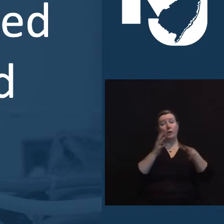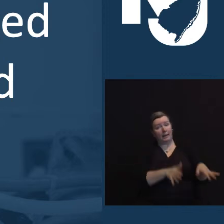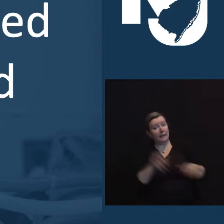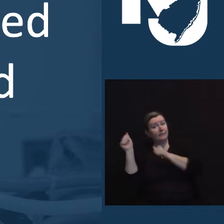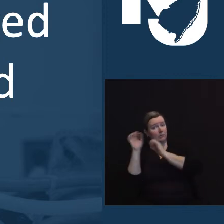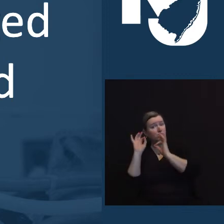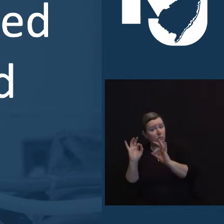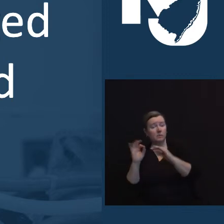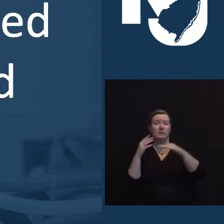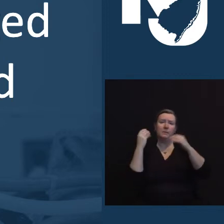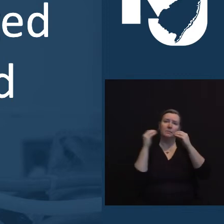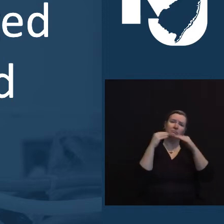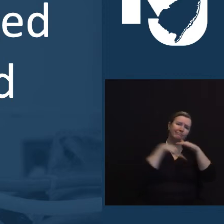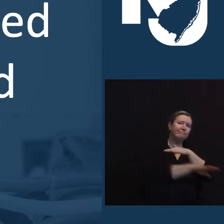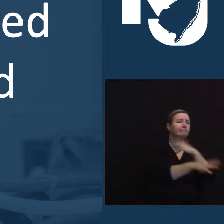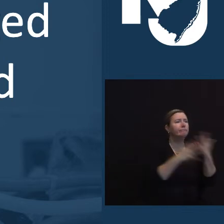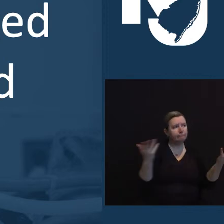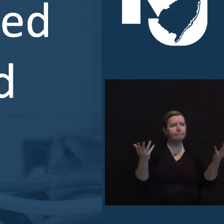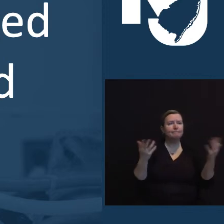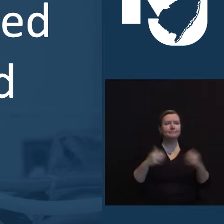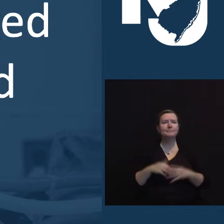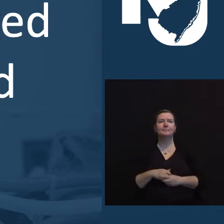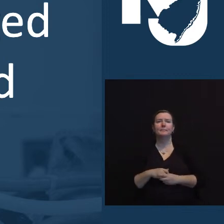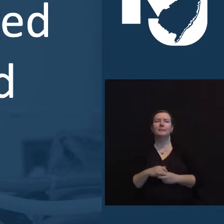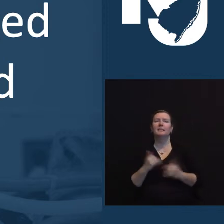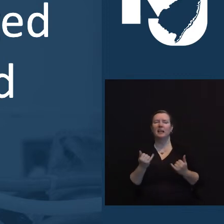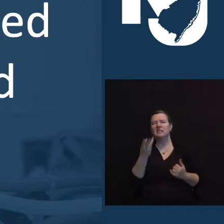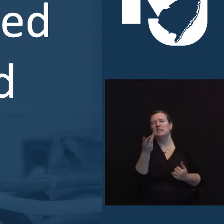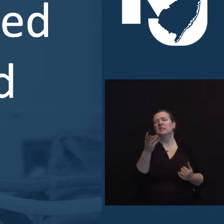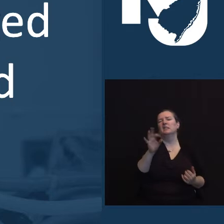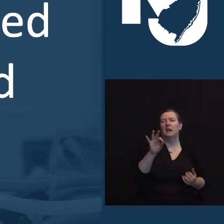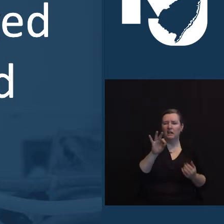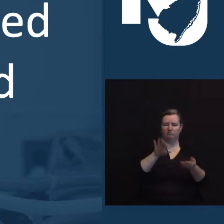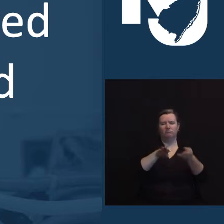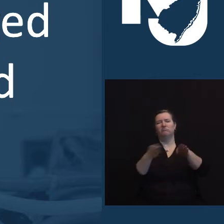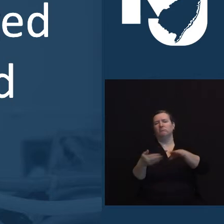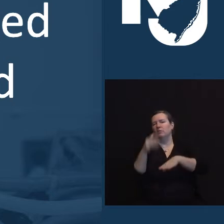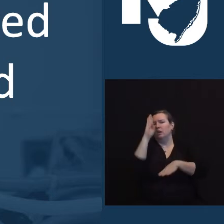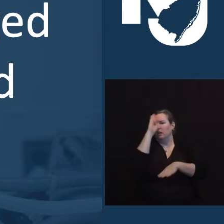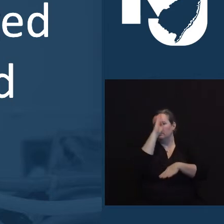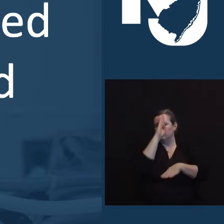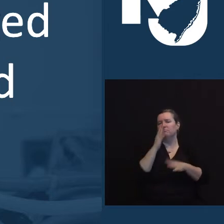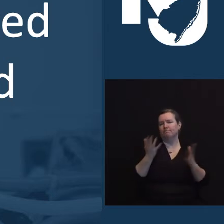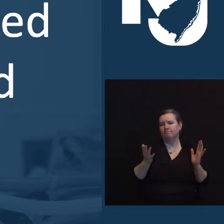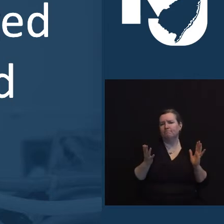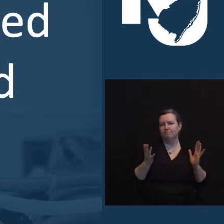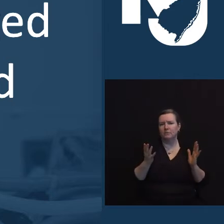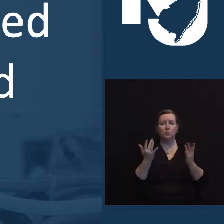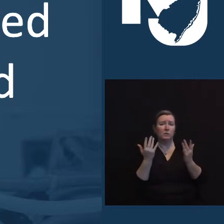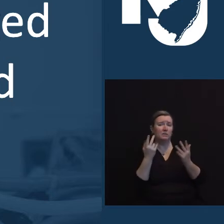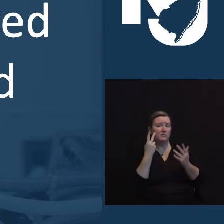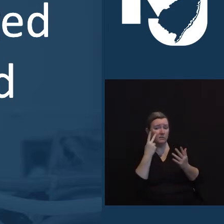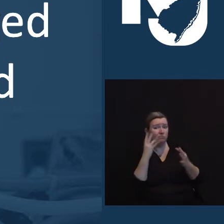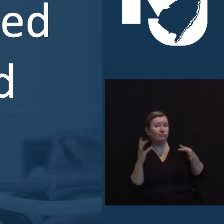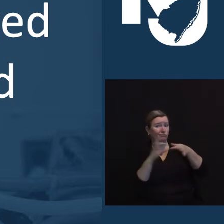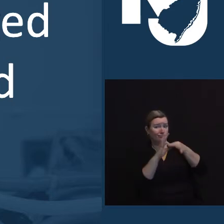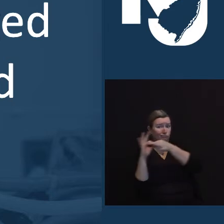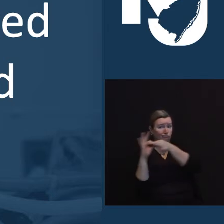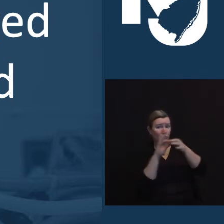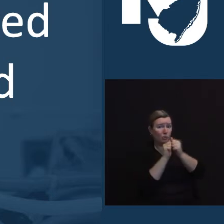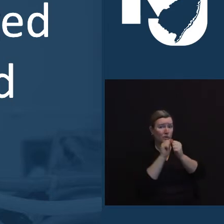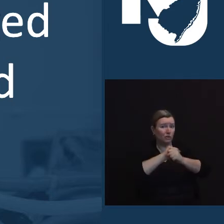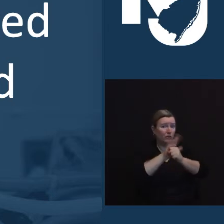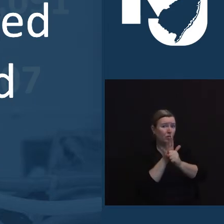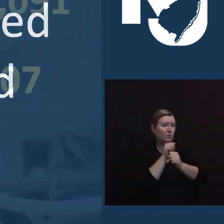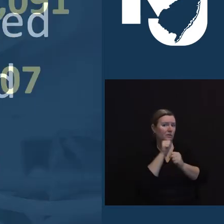to oranges, reported 69 deaths yesterday, yet to be confirmed. However, these are confirmed. We're announcing an